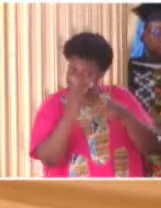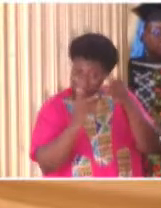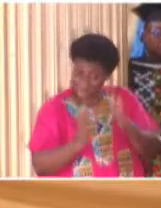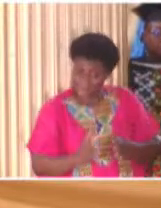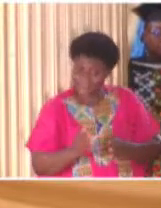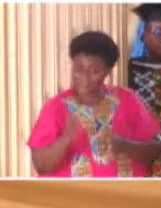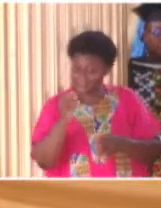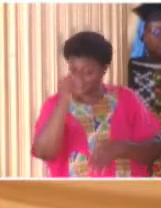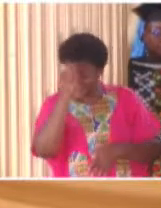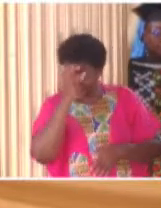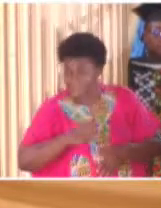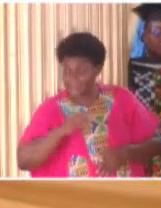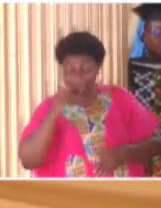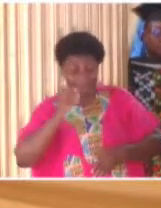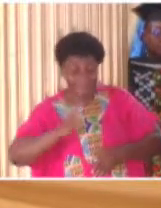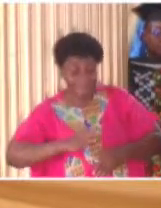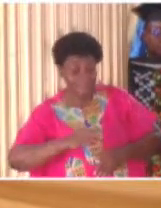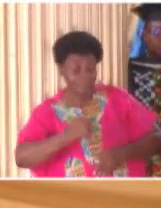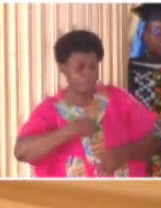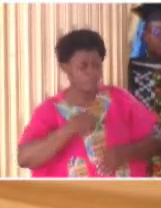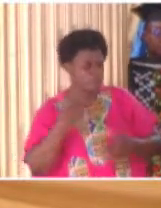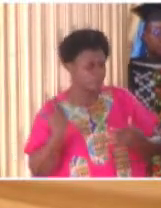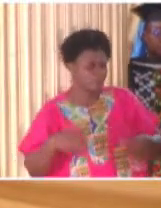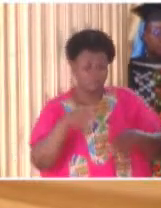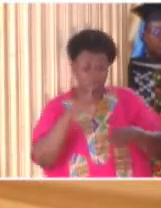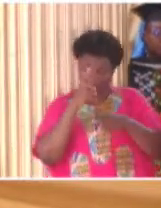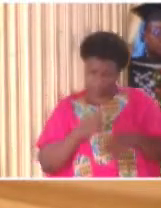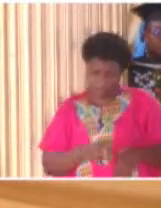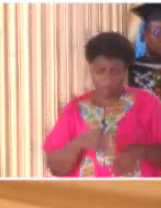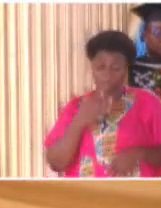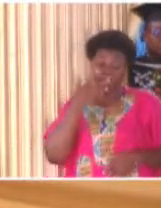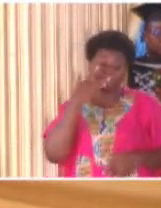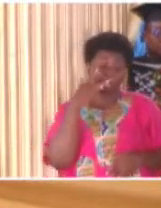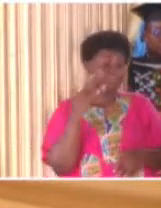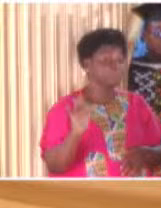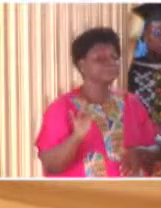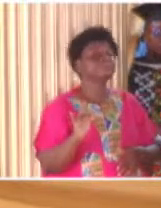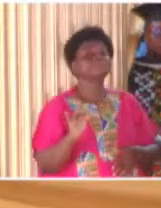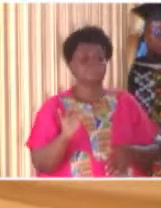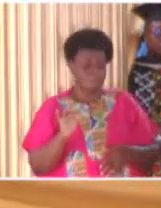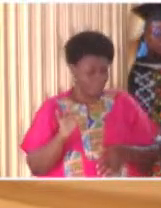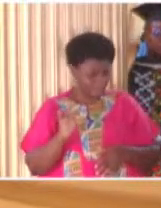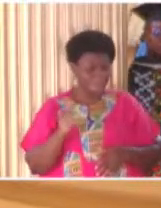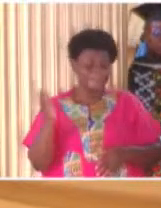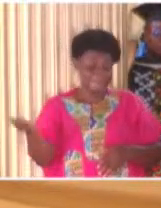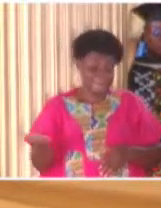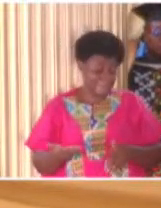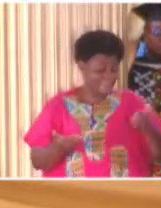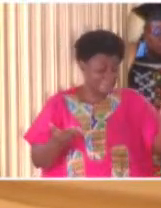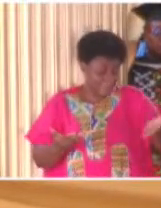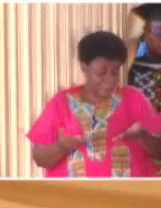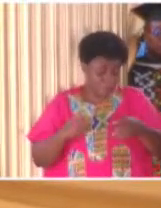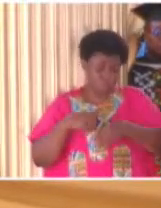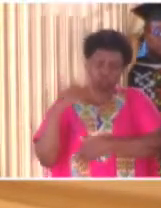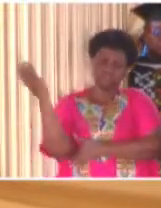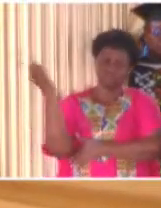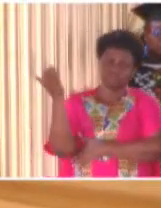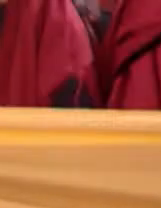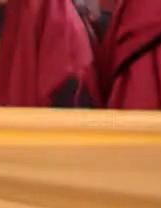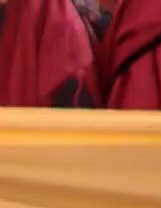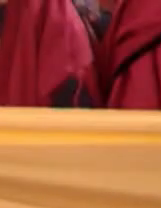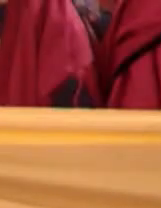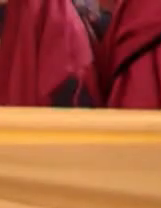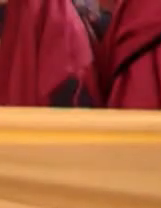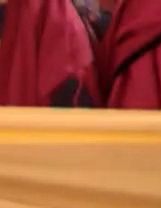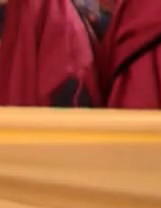gentlemen. I am very, very honored and privileged to be invited to address the graduates,